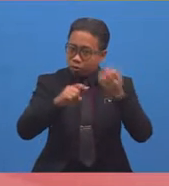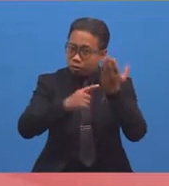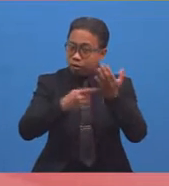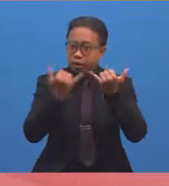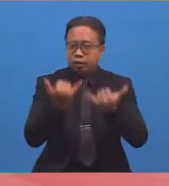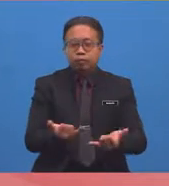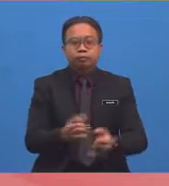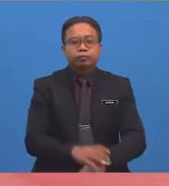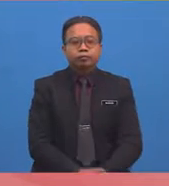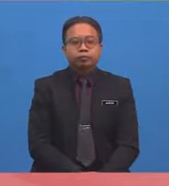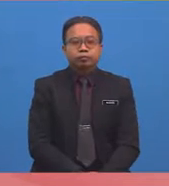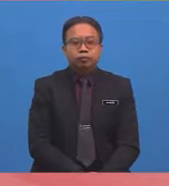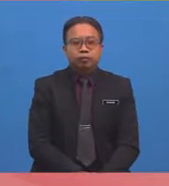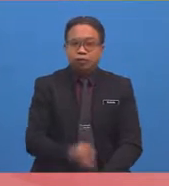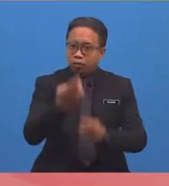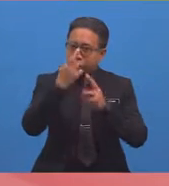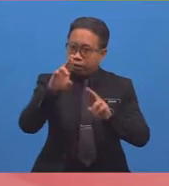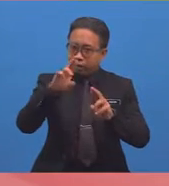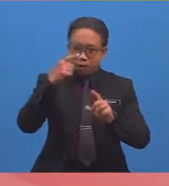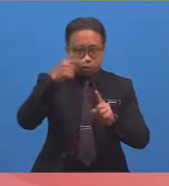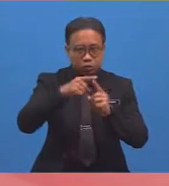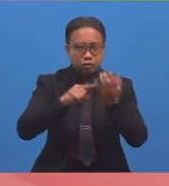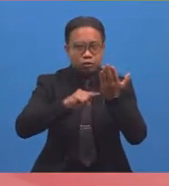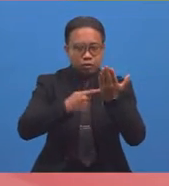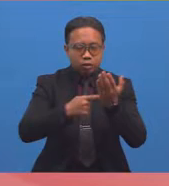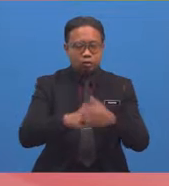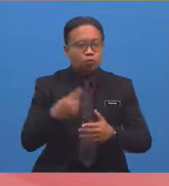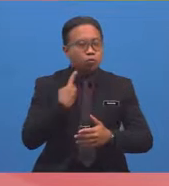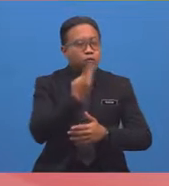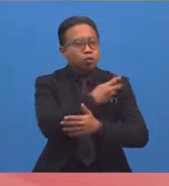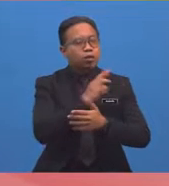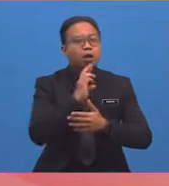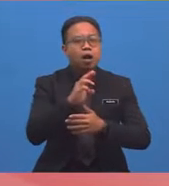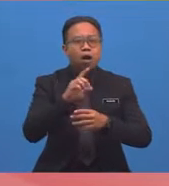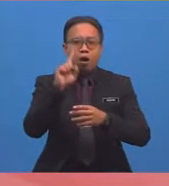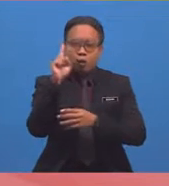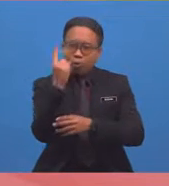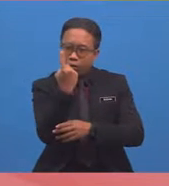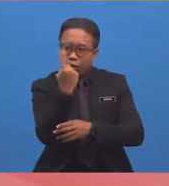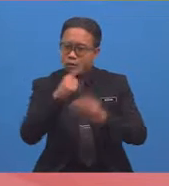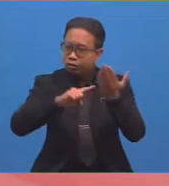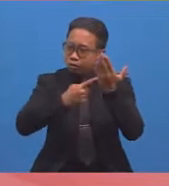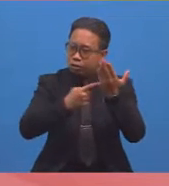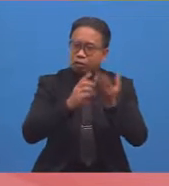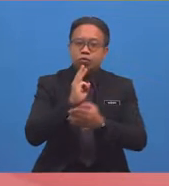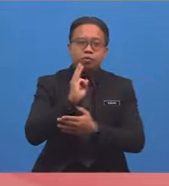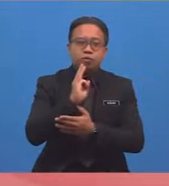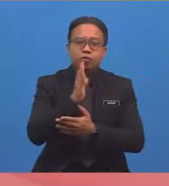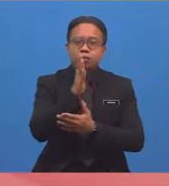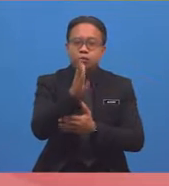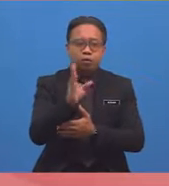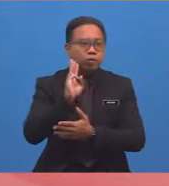now? Are you ready to start? Well, we will only be able to start this game when our Gram Whiz is